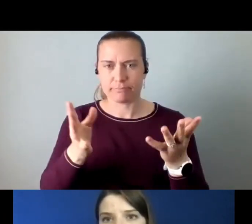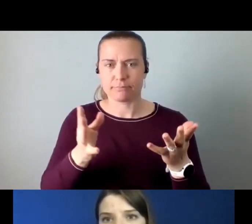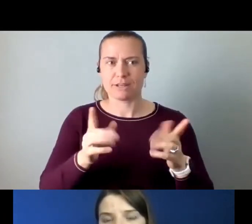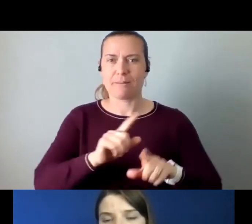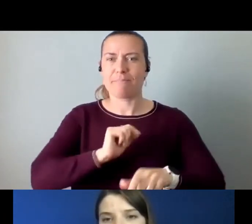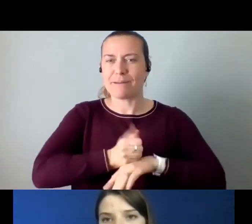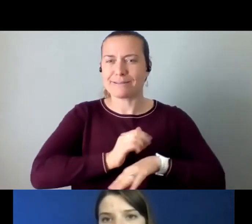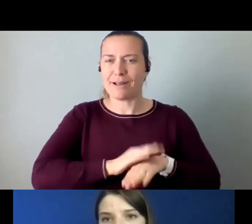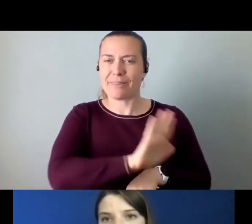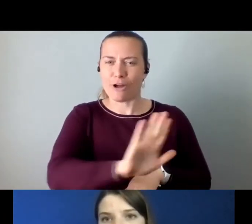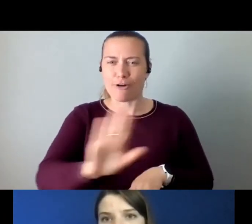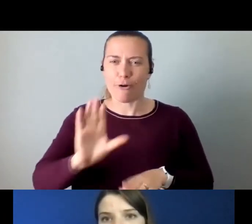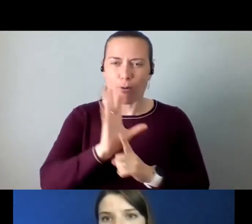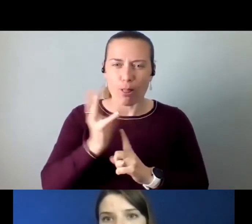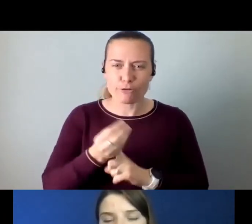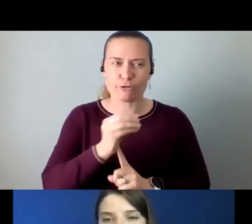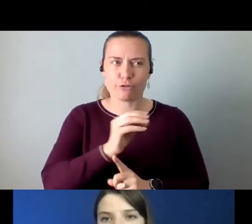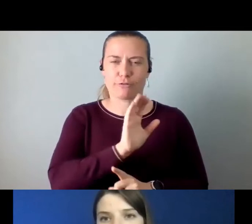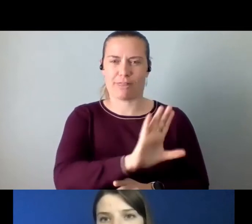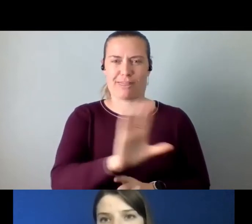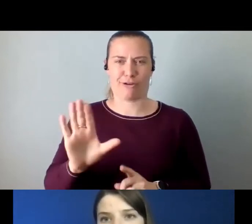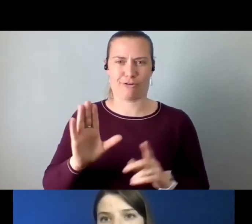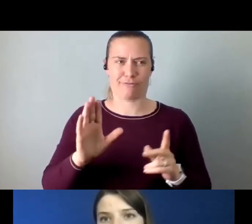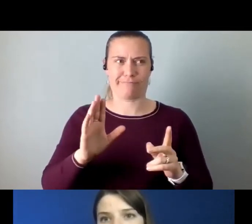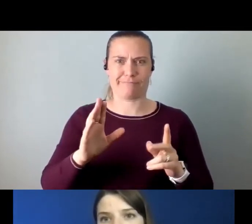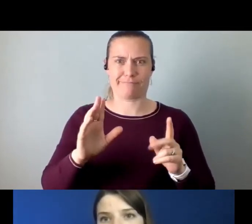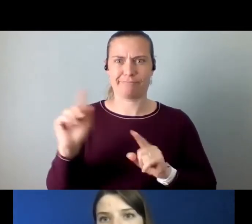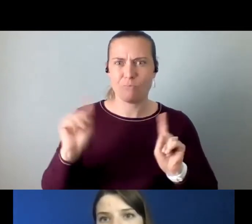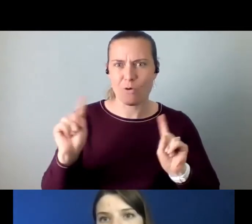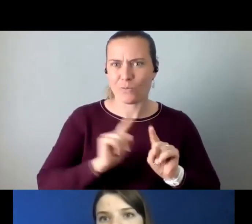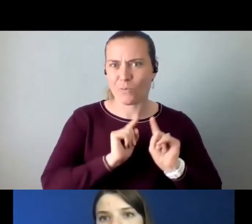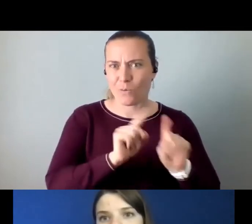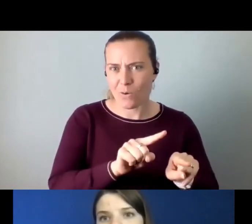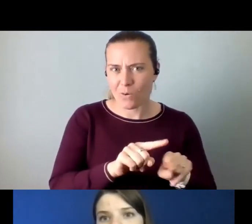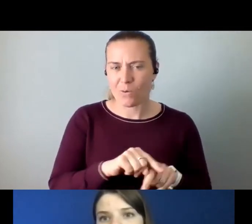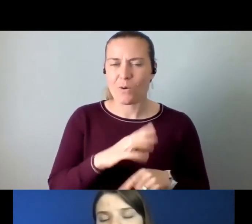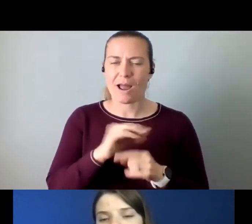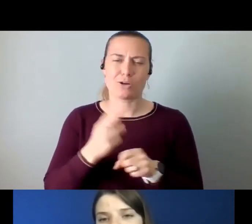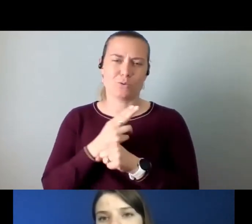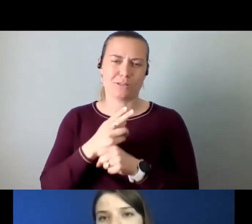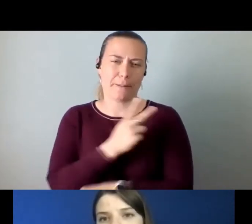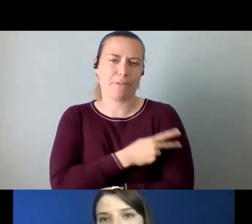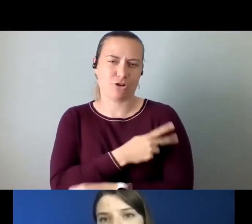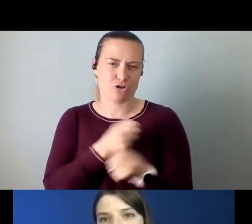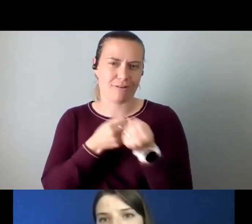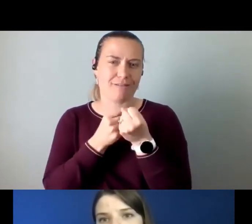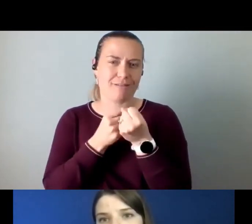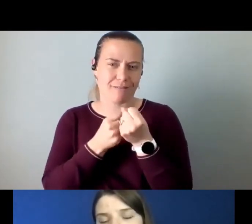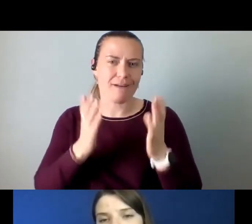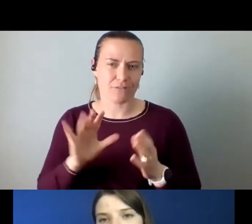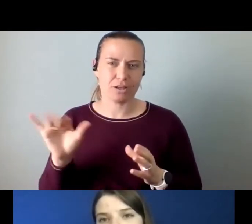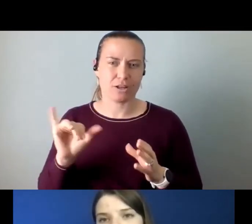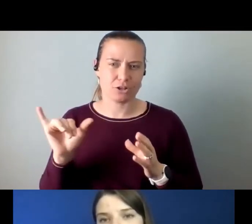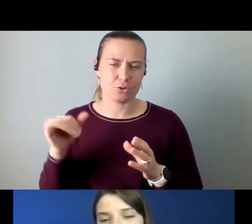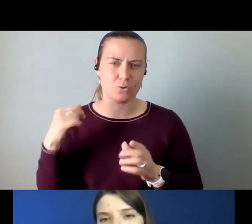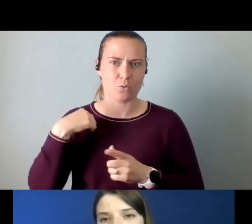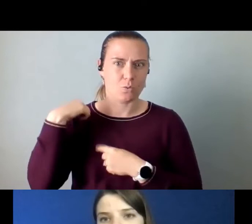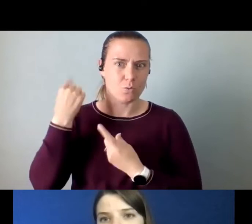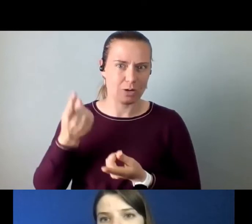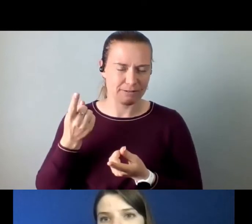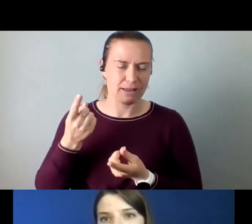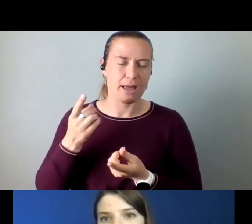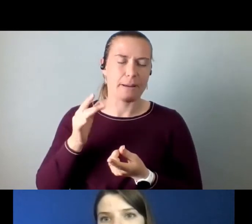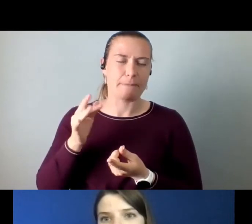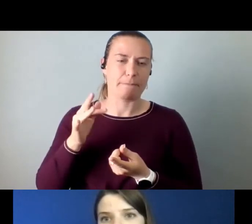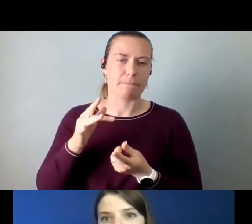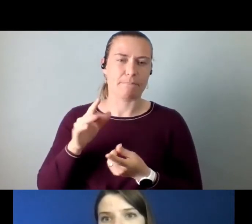venues, and really convincing and using patient advocates. I think we've done a lot.